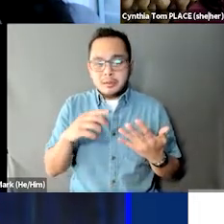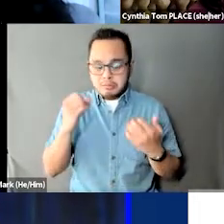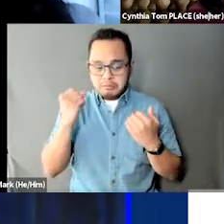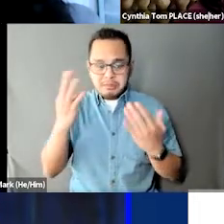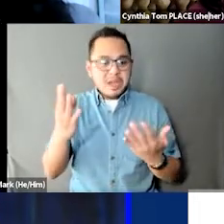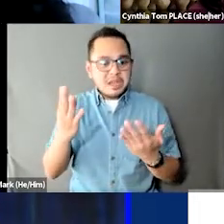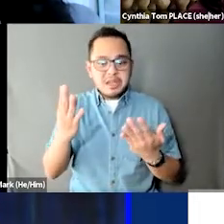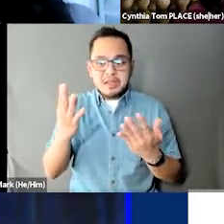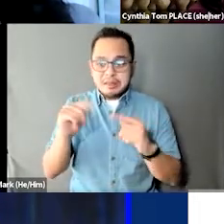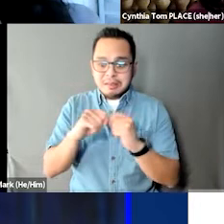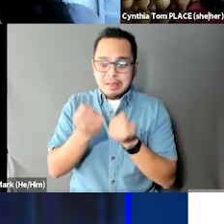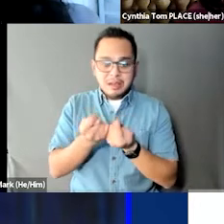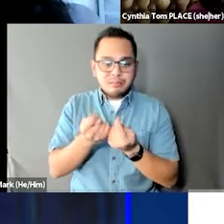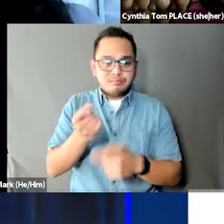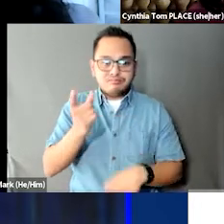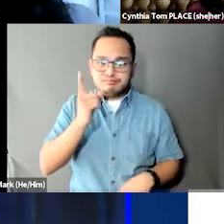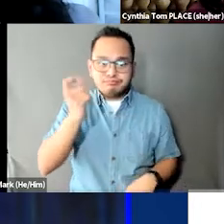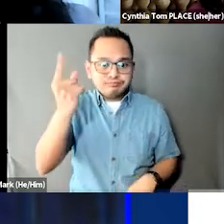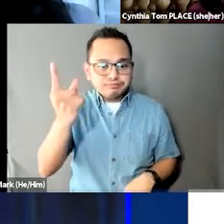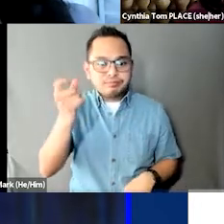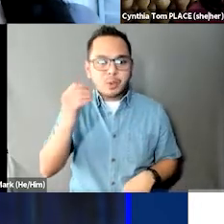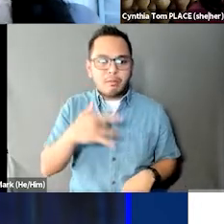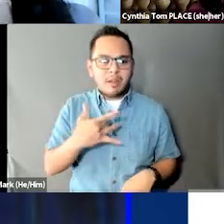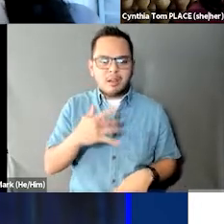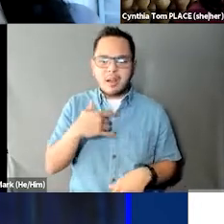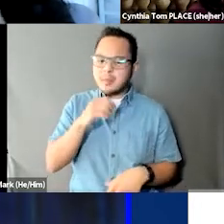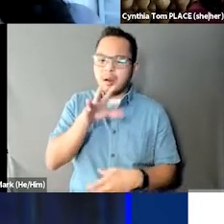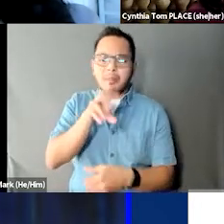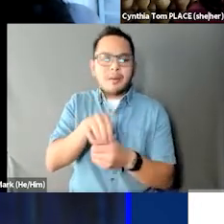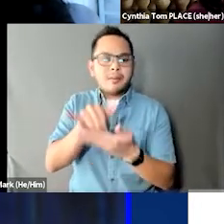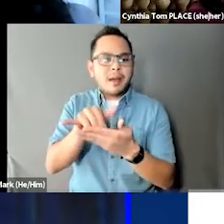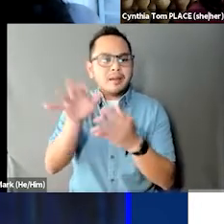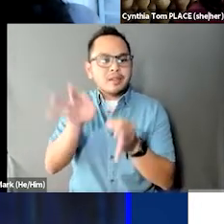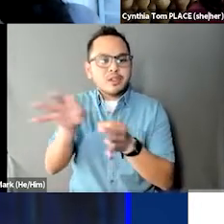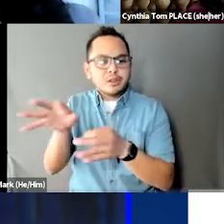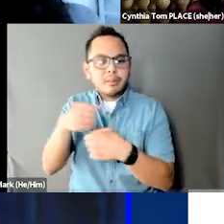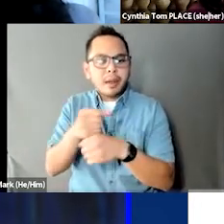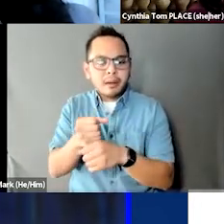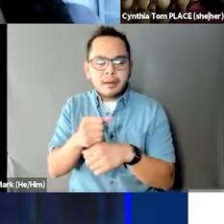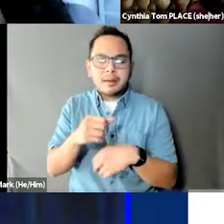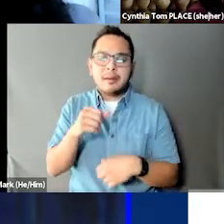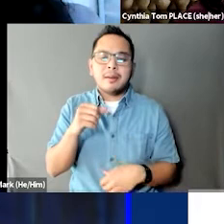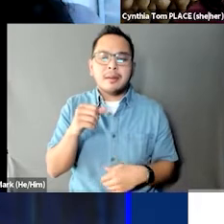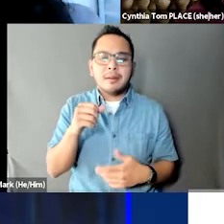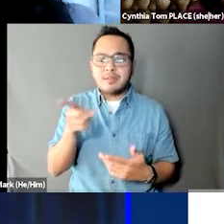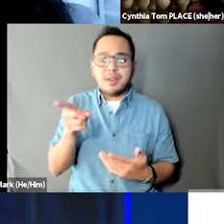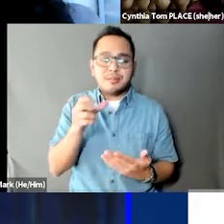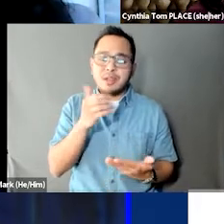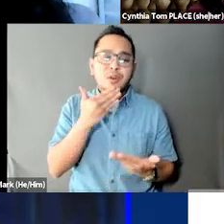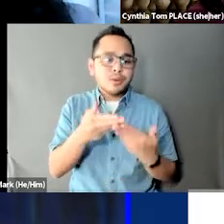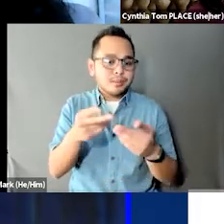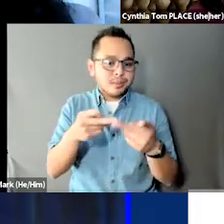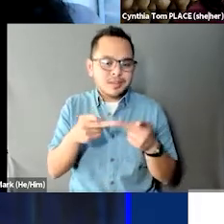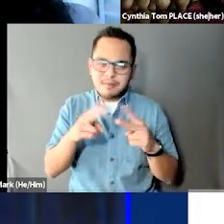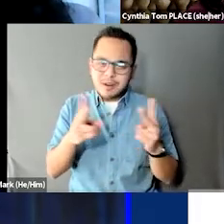didn't feel they understood or were a part of the decision making, and so they were not in a good place. They were